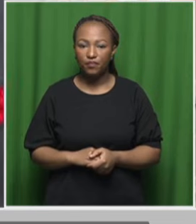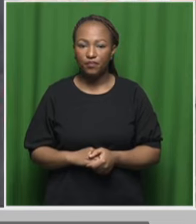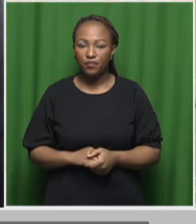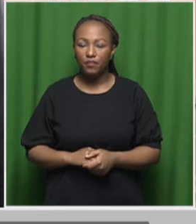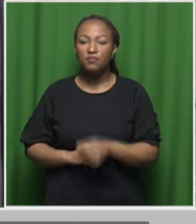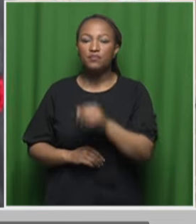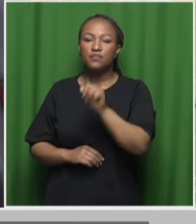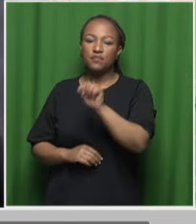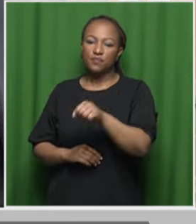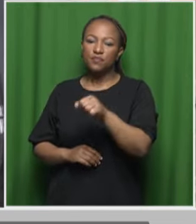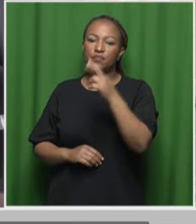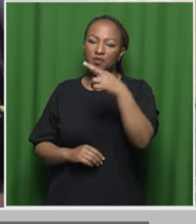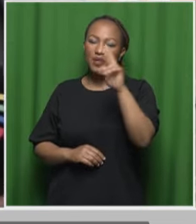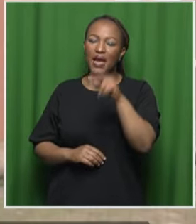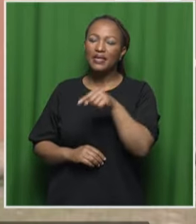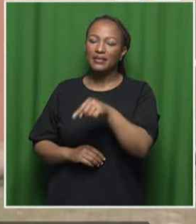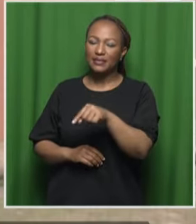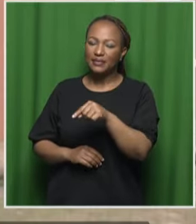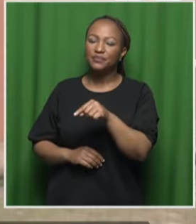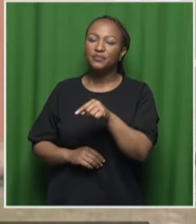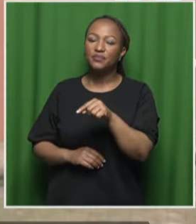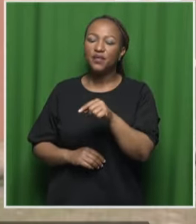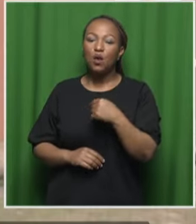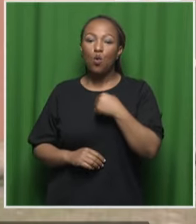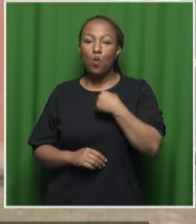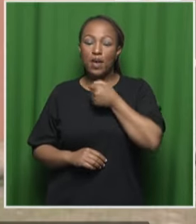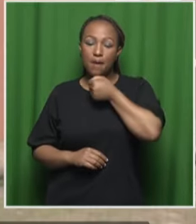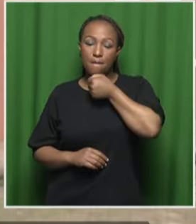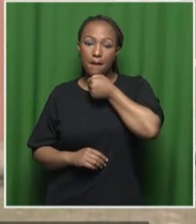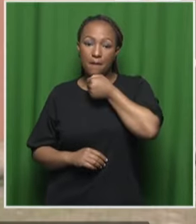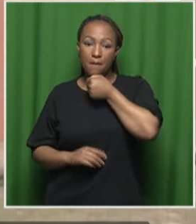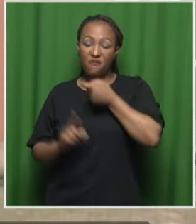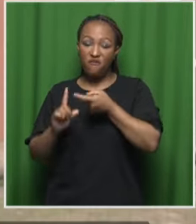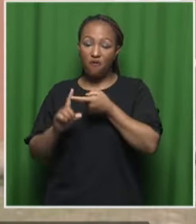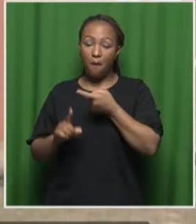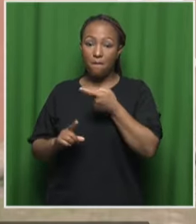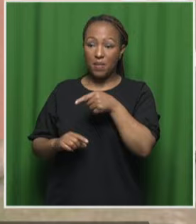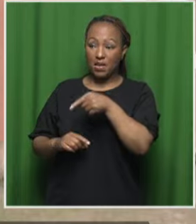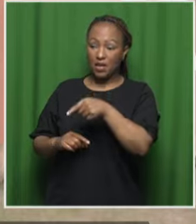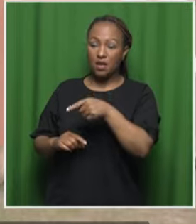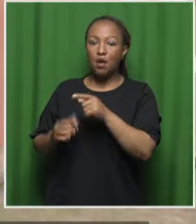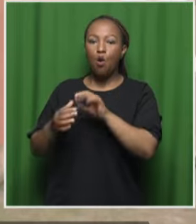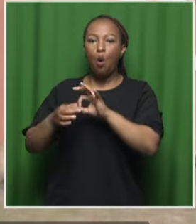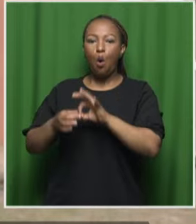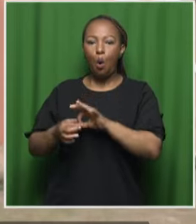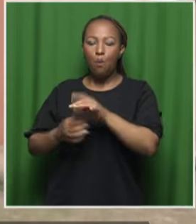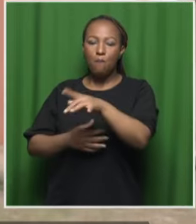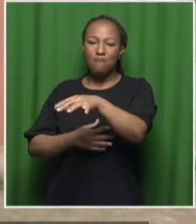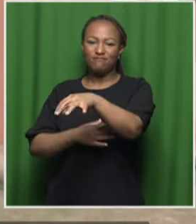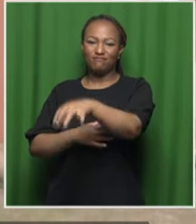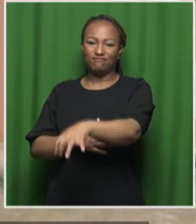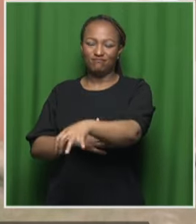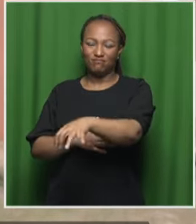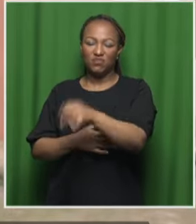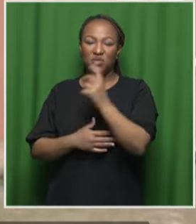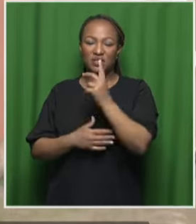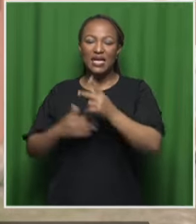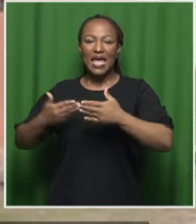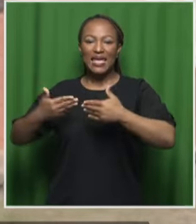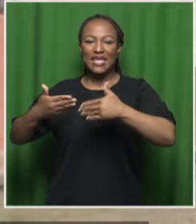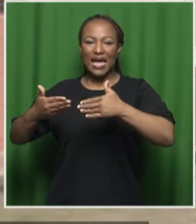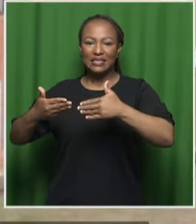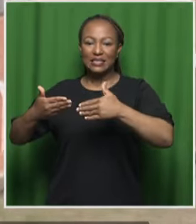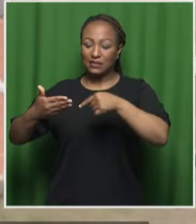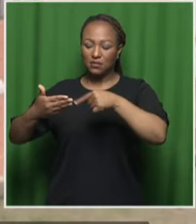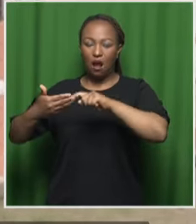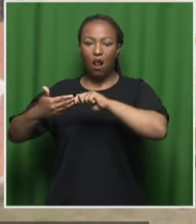Yes, you are correct, Simpiwe. As we are reporting from here, there is this homestead here is locked. The gates are locked. Even the neighbors on the other